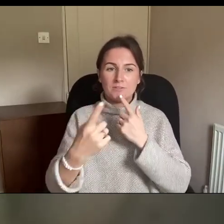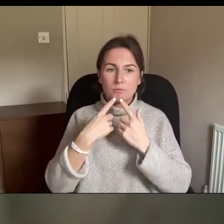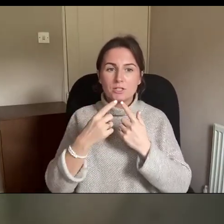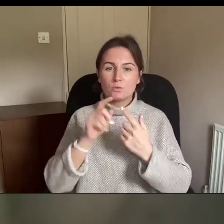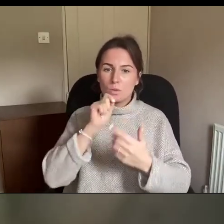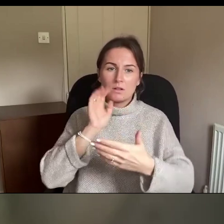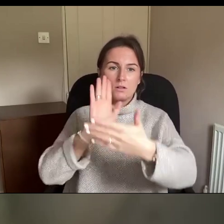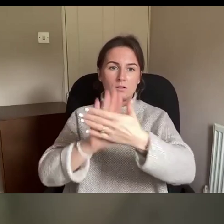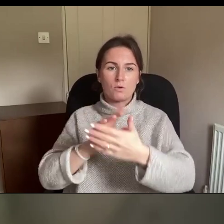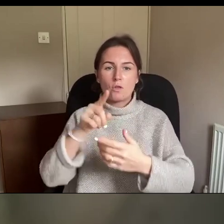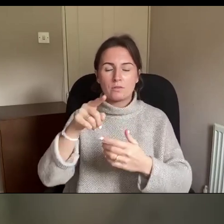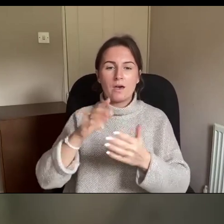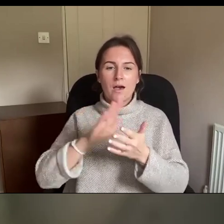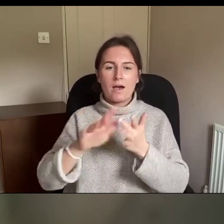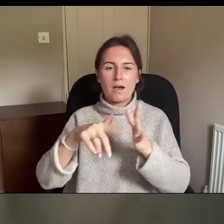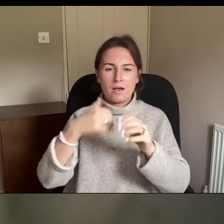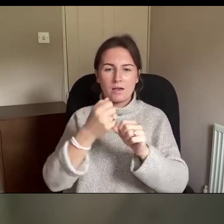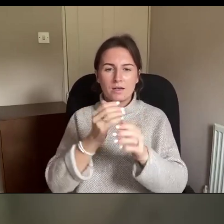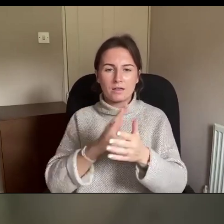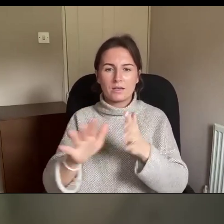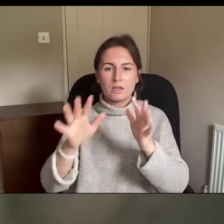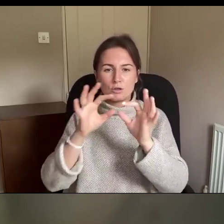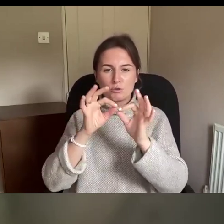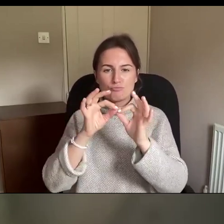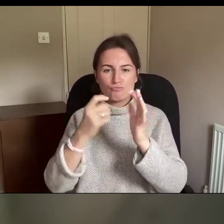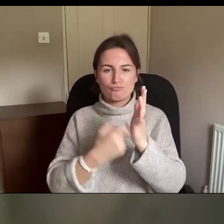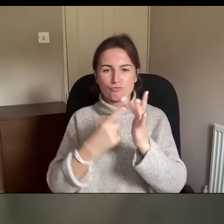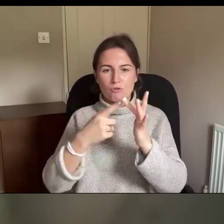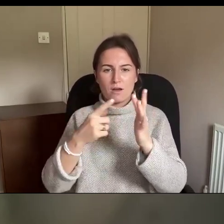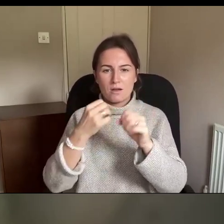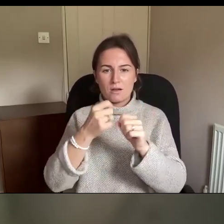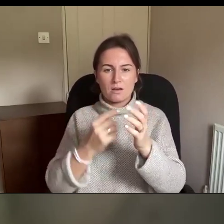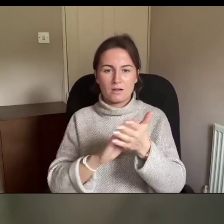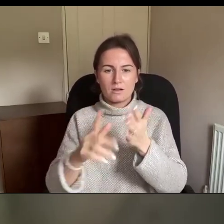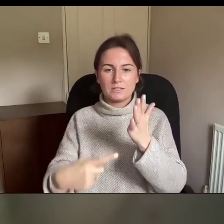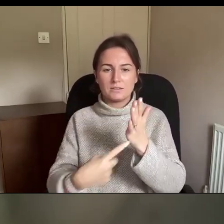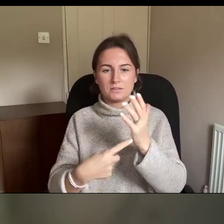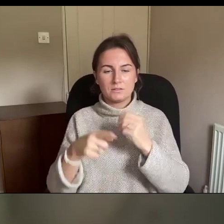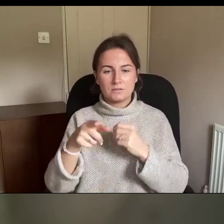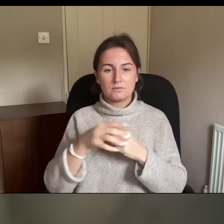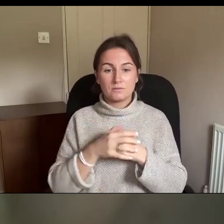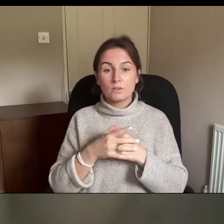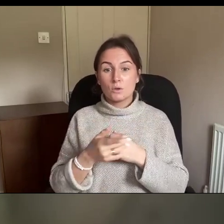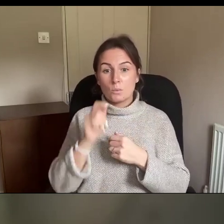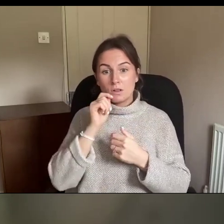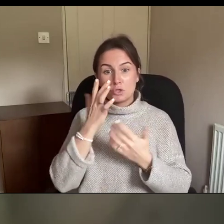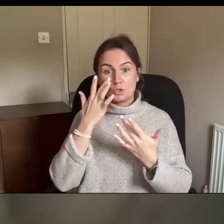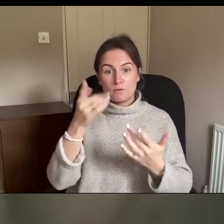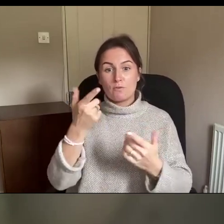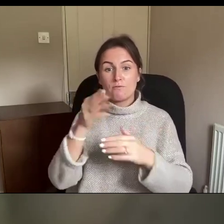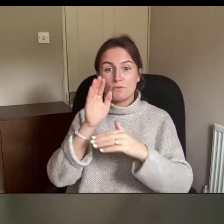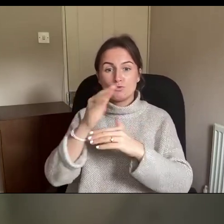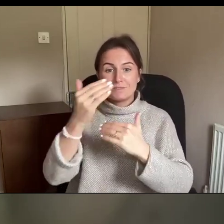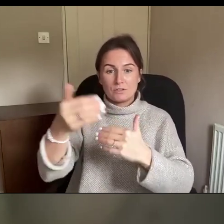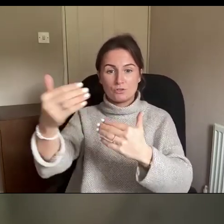up as well on Hivebright. I am going to just show as well for the future sessions what's coming